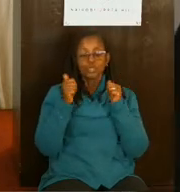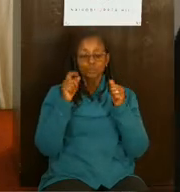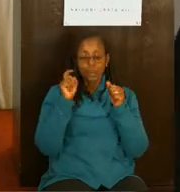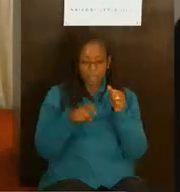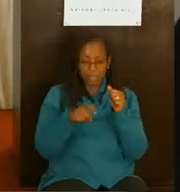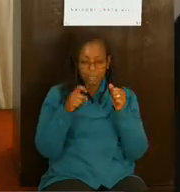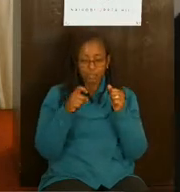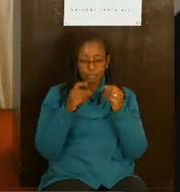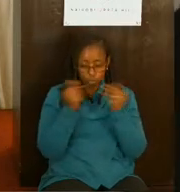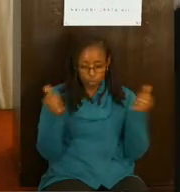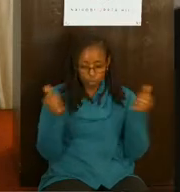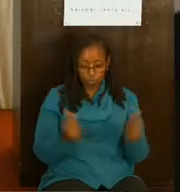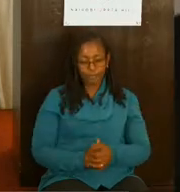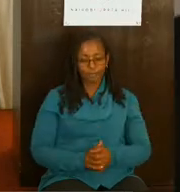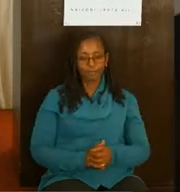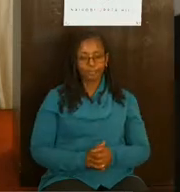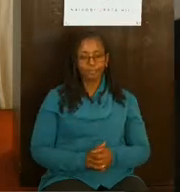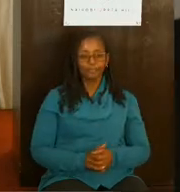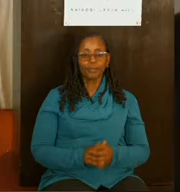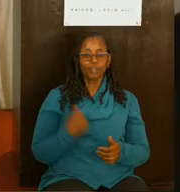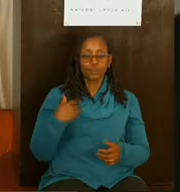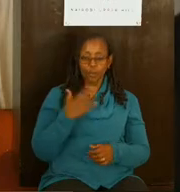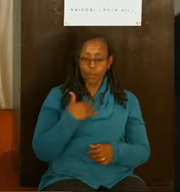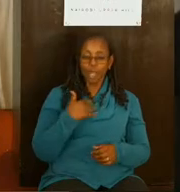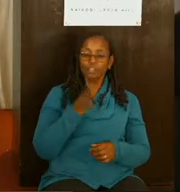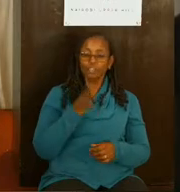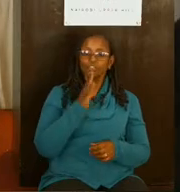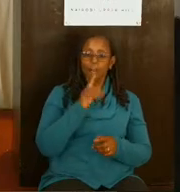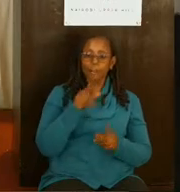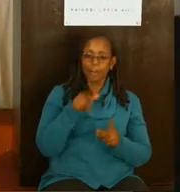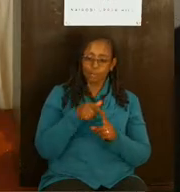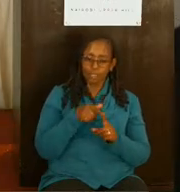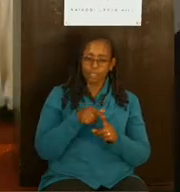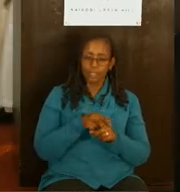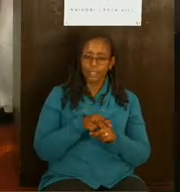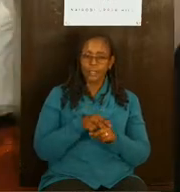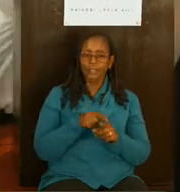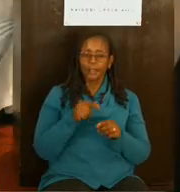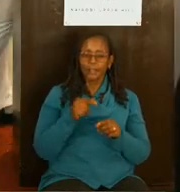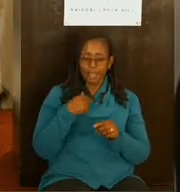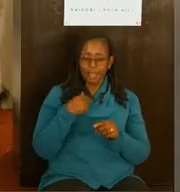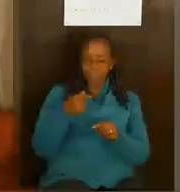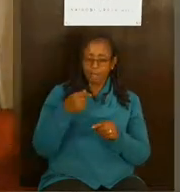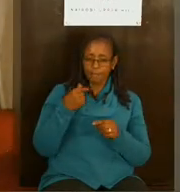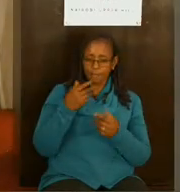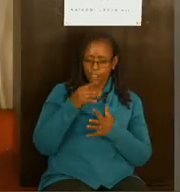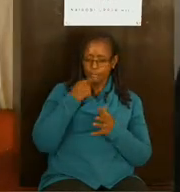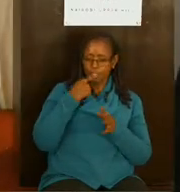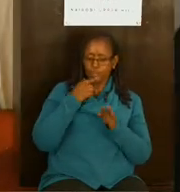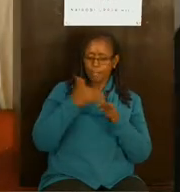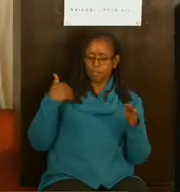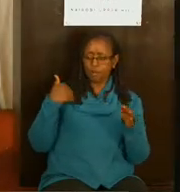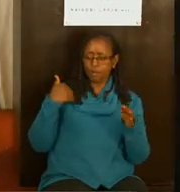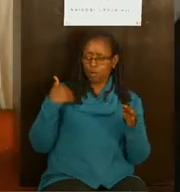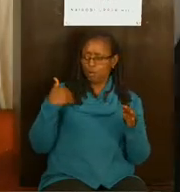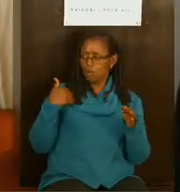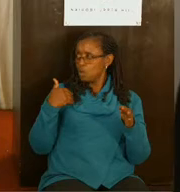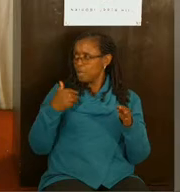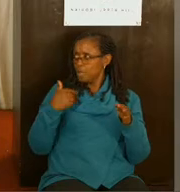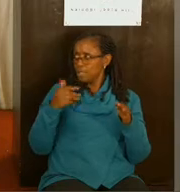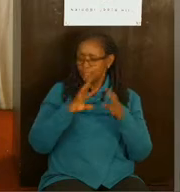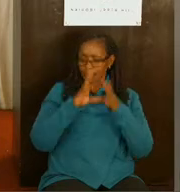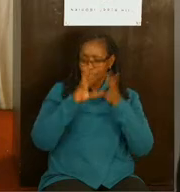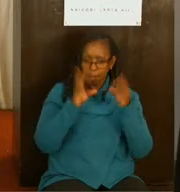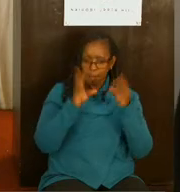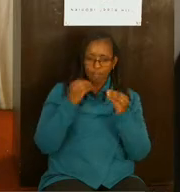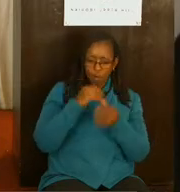do now as I finish I would like to talk about and and they've alluded to it what is it what is the summary of all